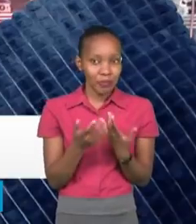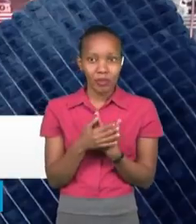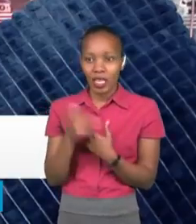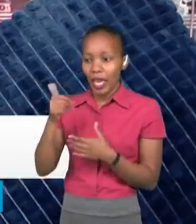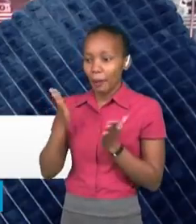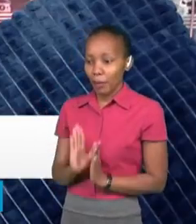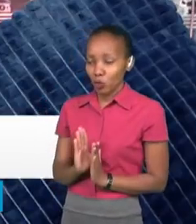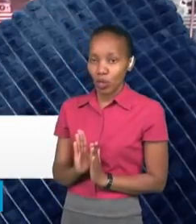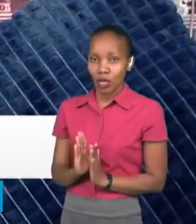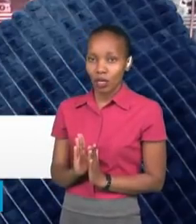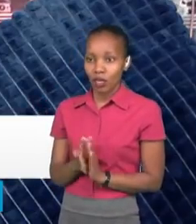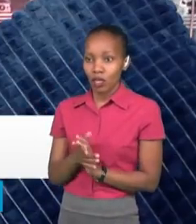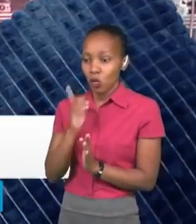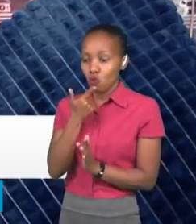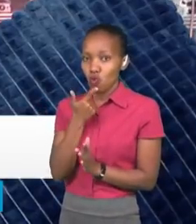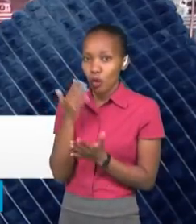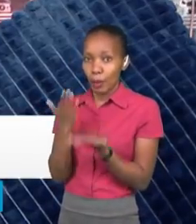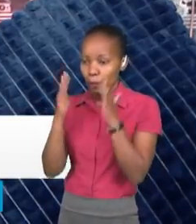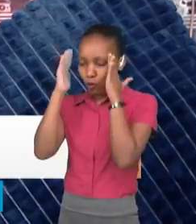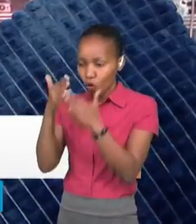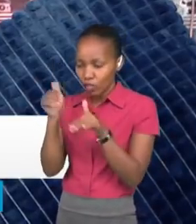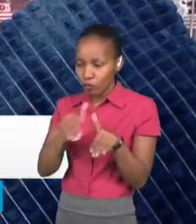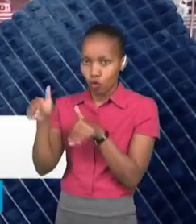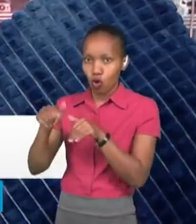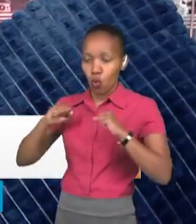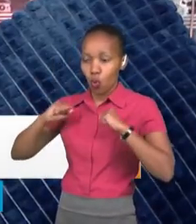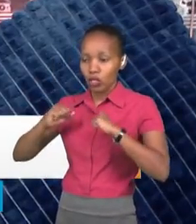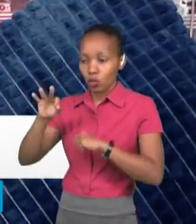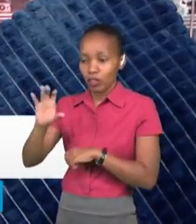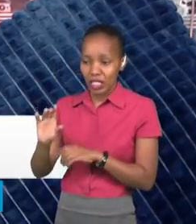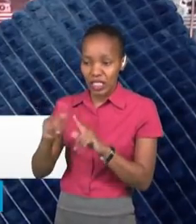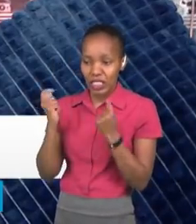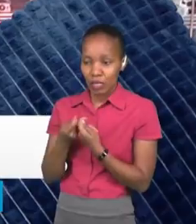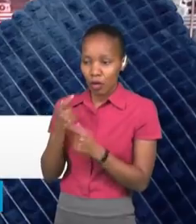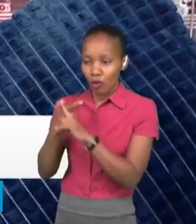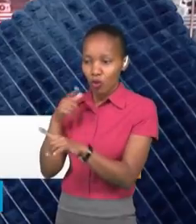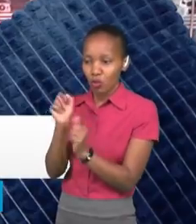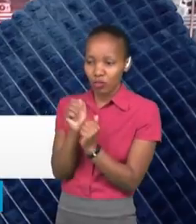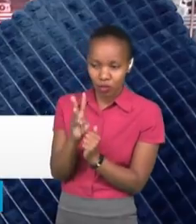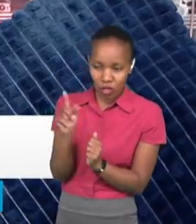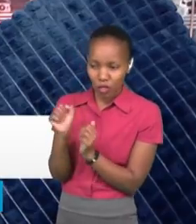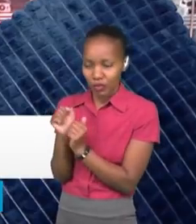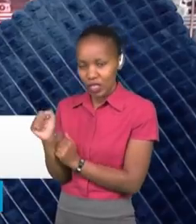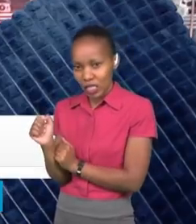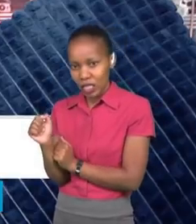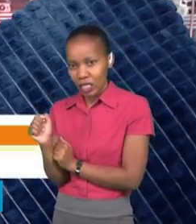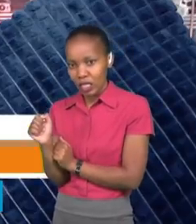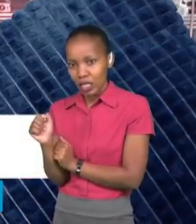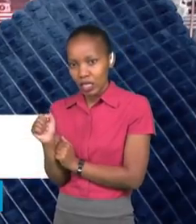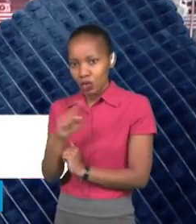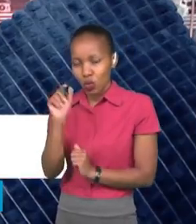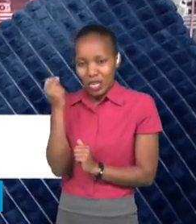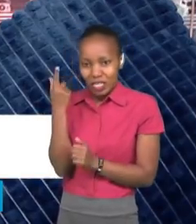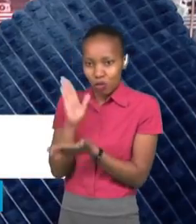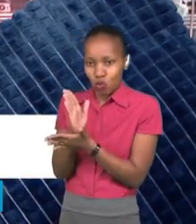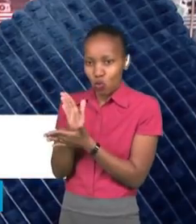Anyone who has been keen to follow Wazito, I think from around 2014, 2015, you realize that